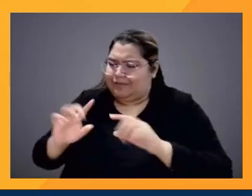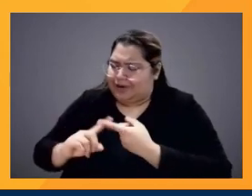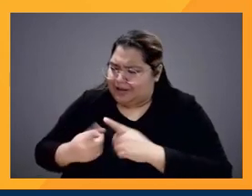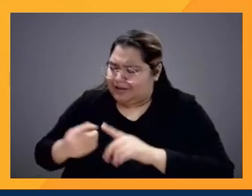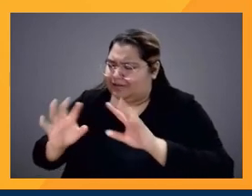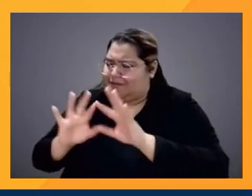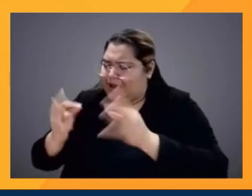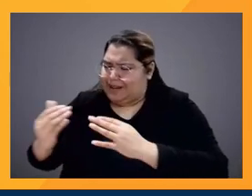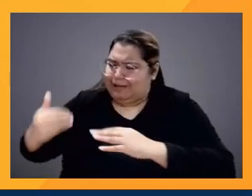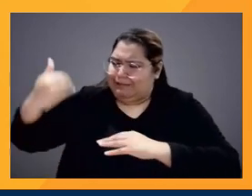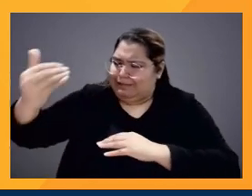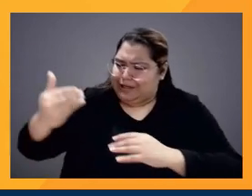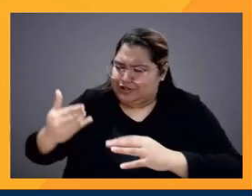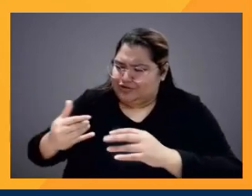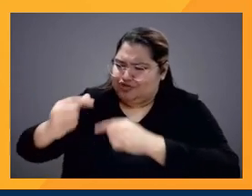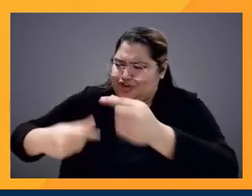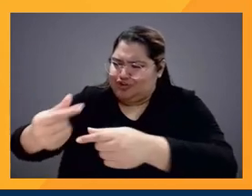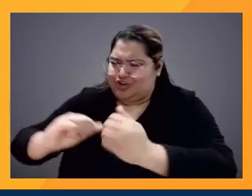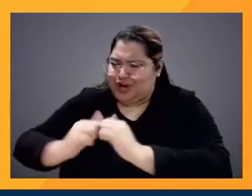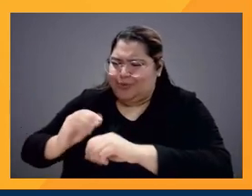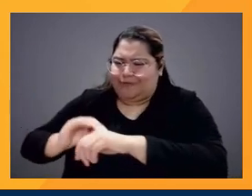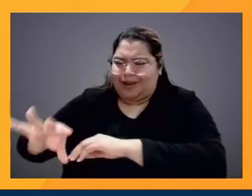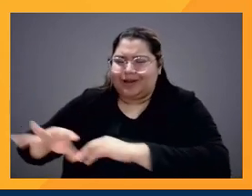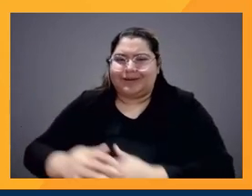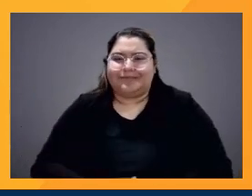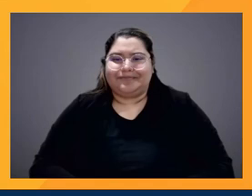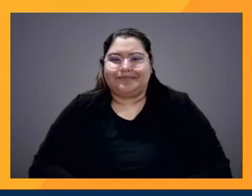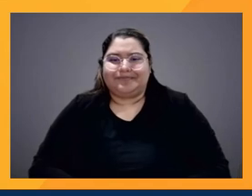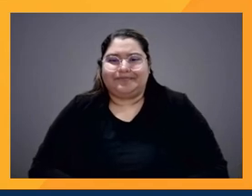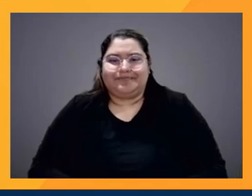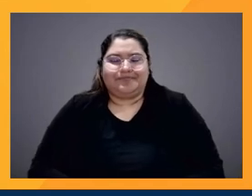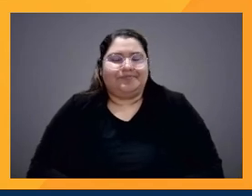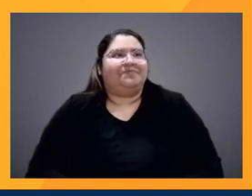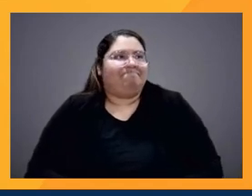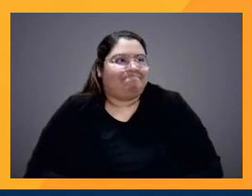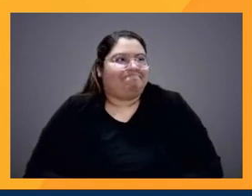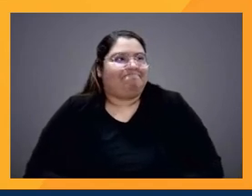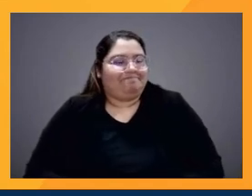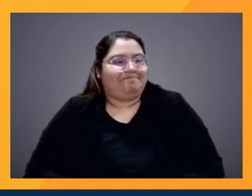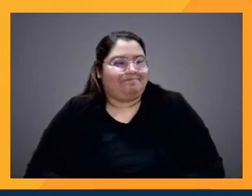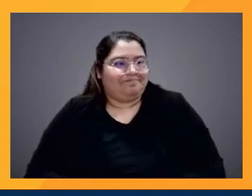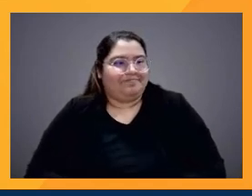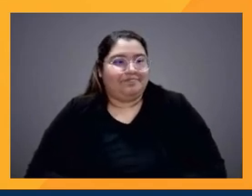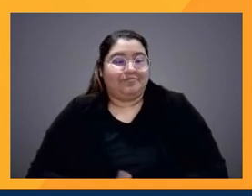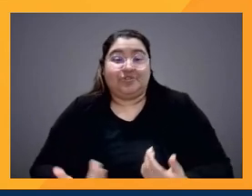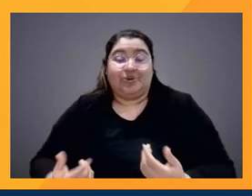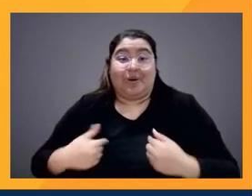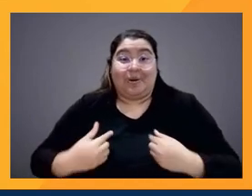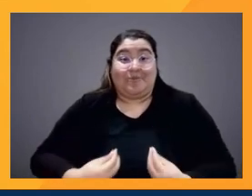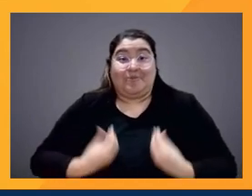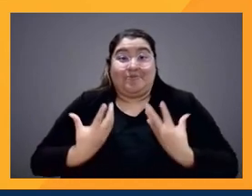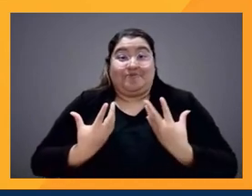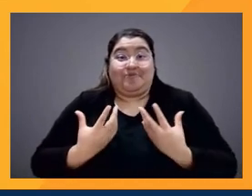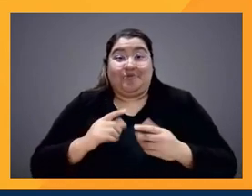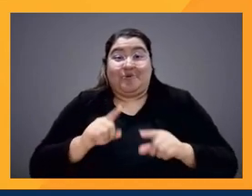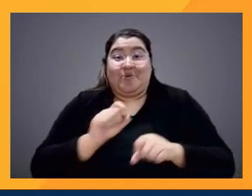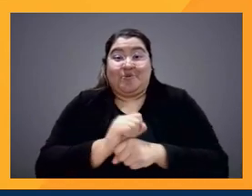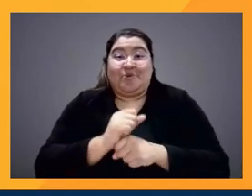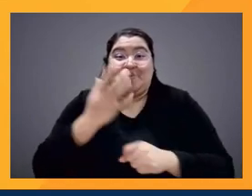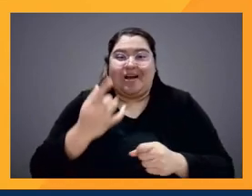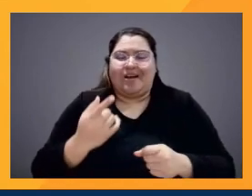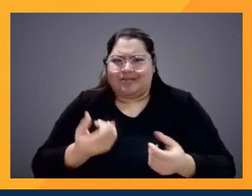up in the morning, because there is a world that is going to come after the things that we do. And I think we want to make it a better world.